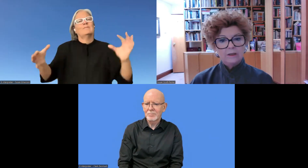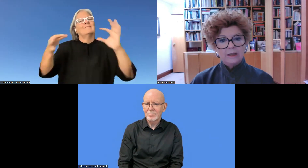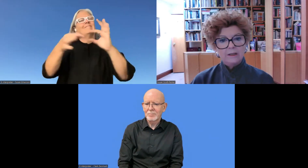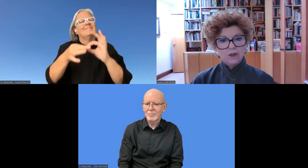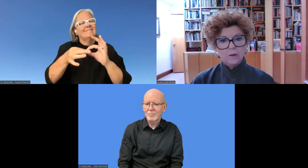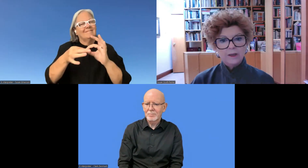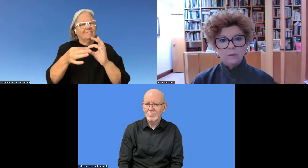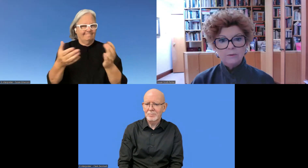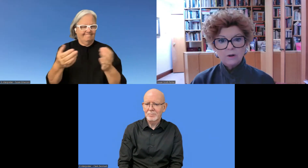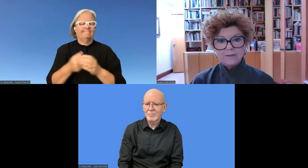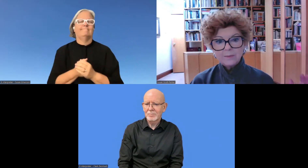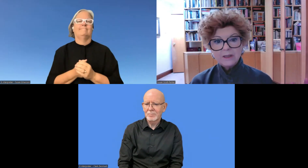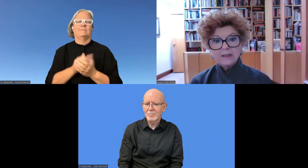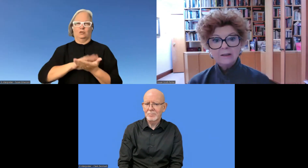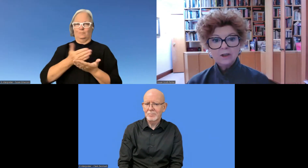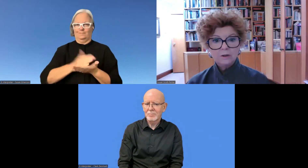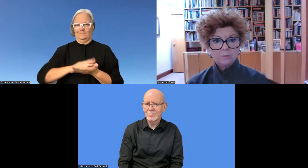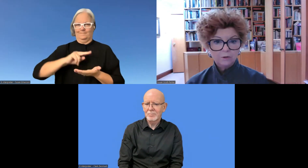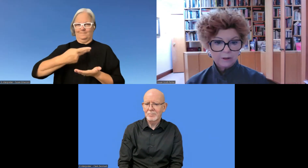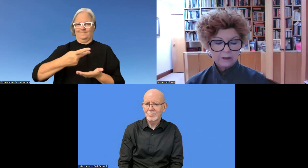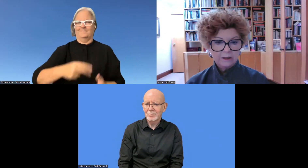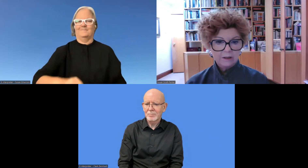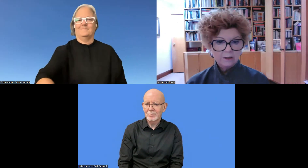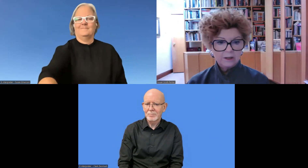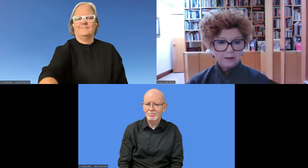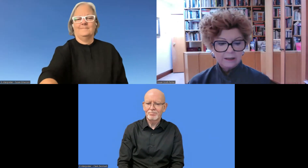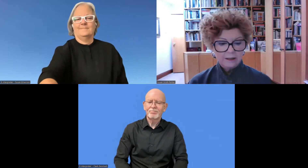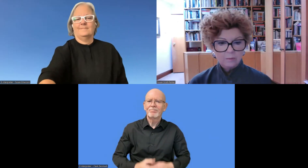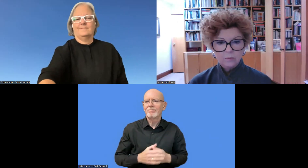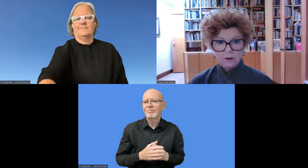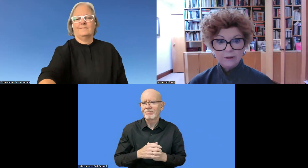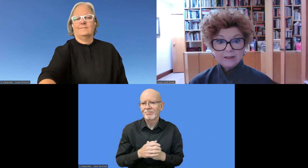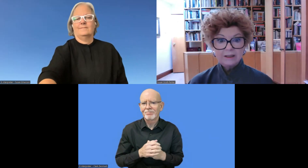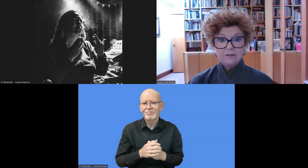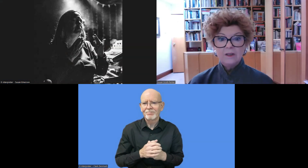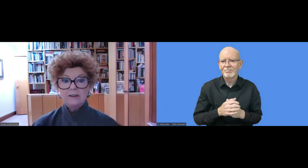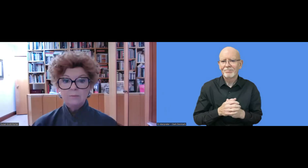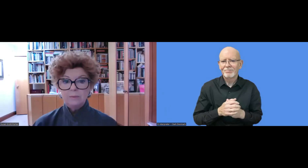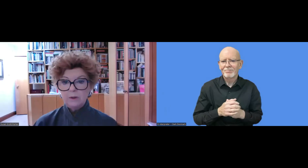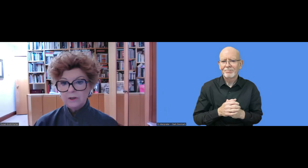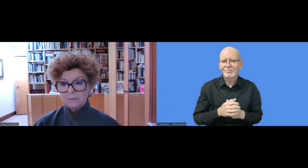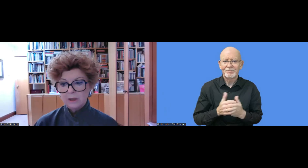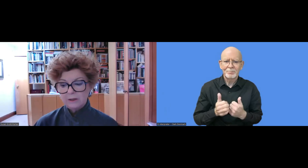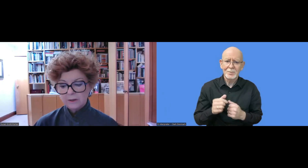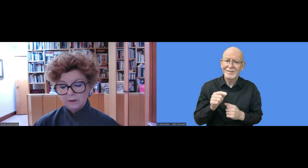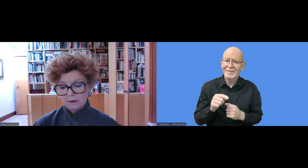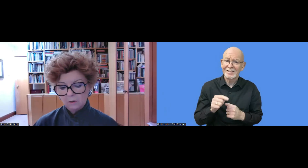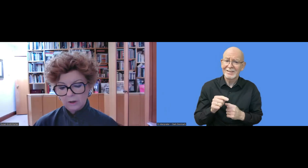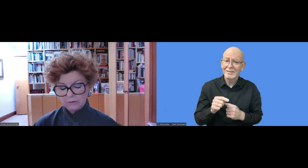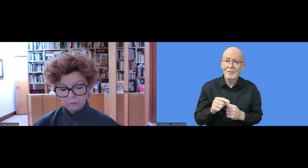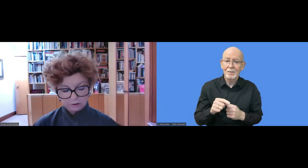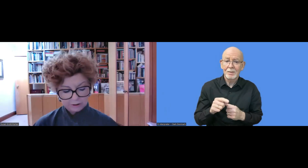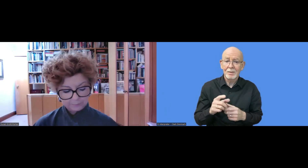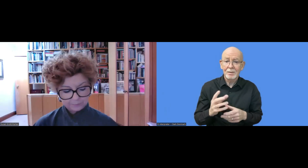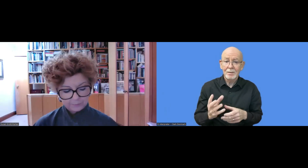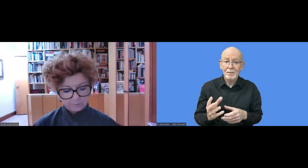role in ensuring that we drive substantial improvement to the employability, if you like, of people with disabilities